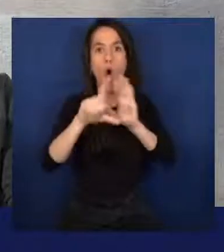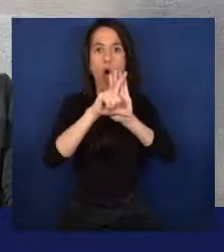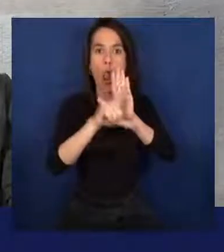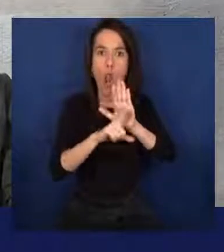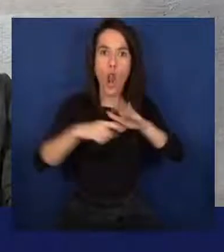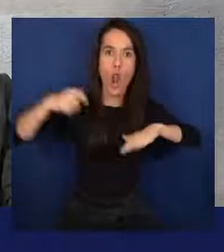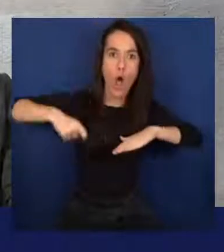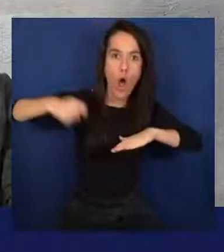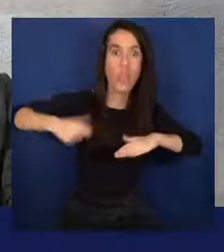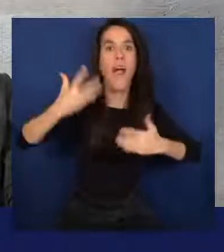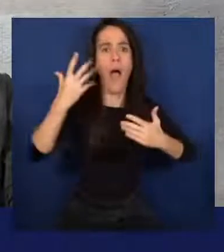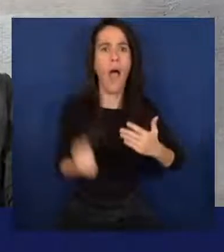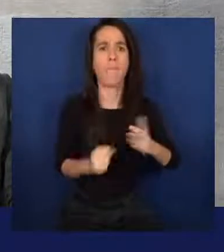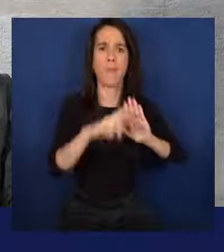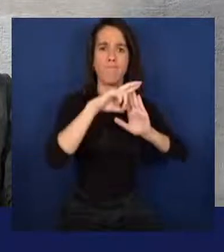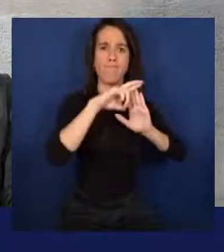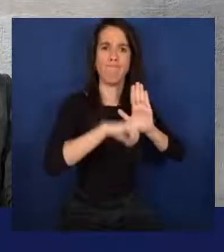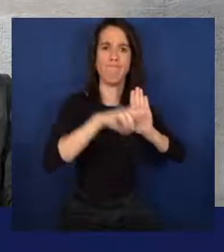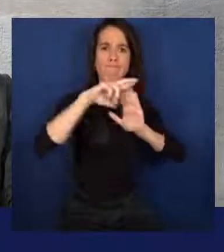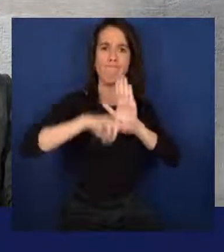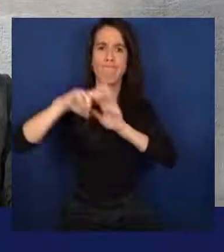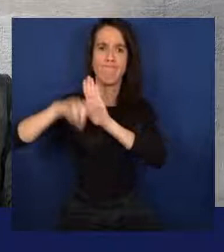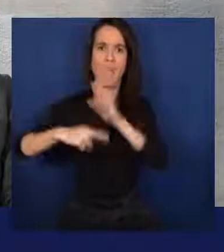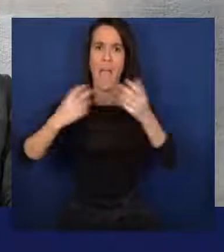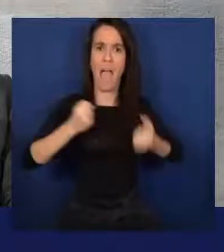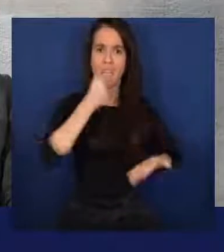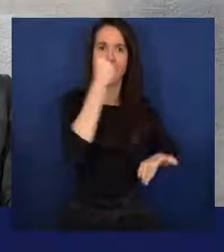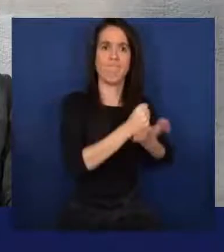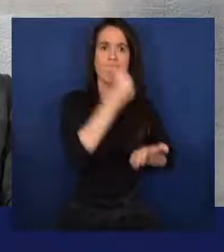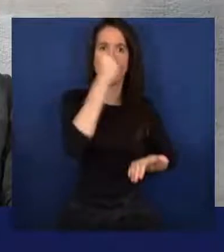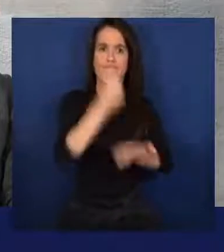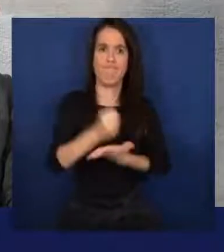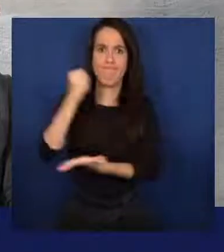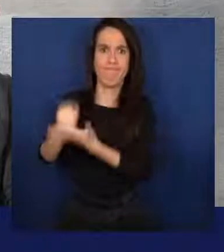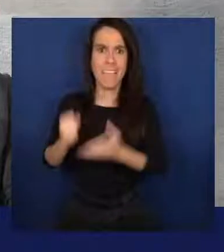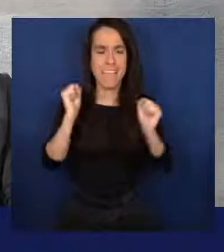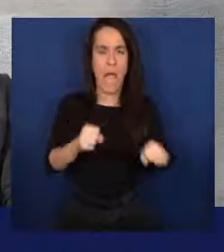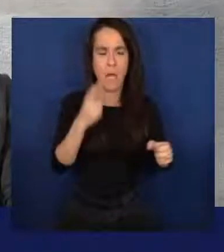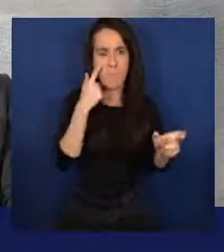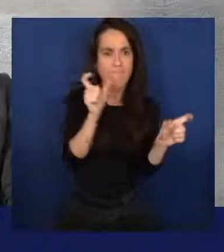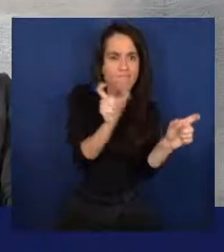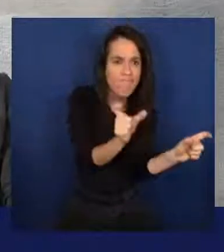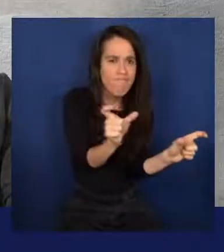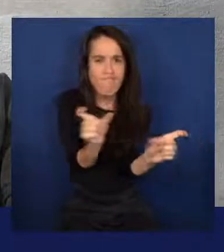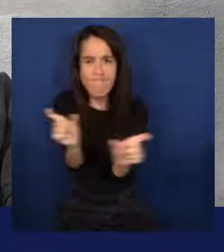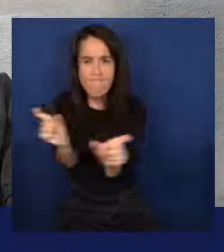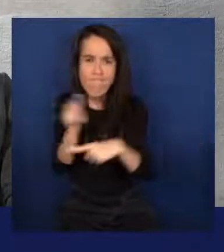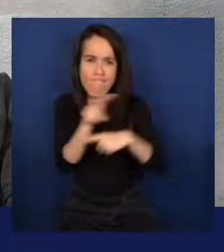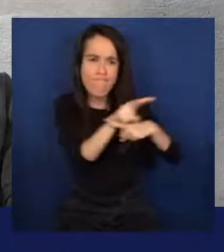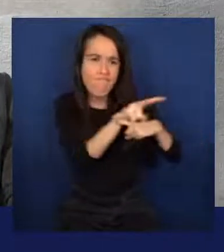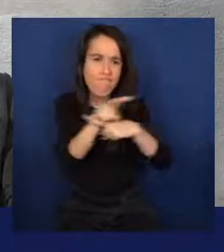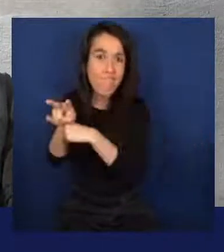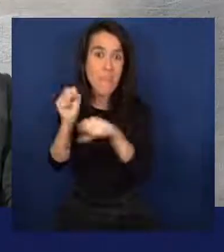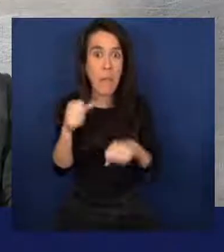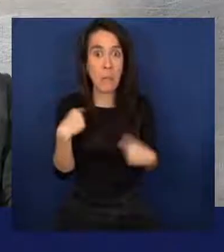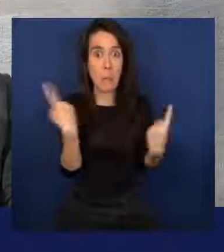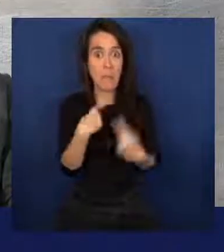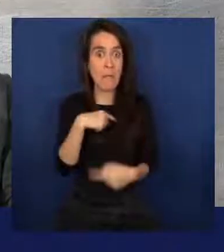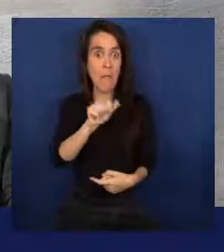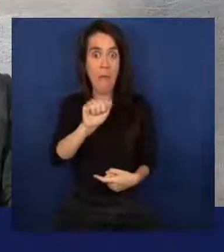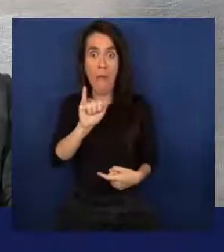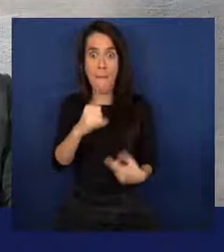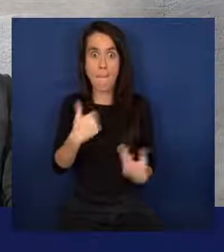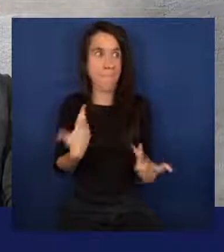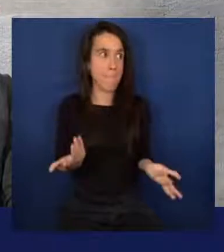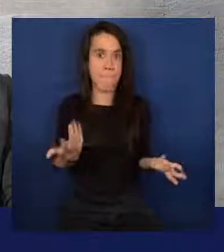that certifies them and takes responsibility for them, right? Yeah, and we've largely been isolated from that. Early